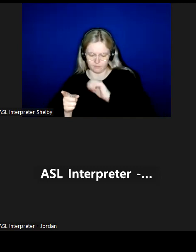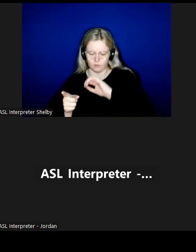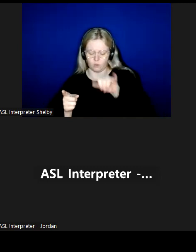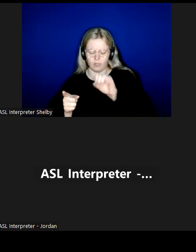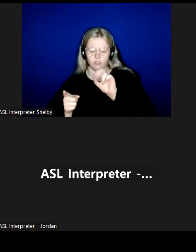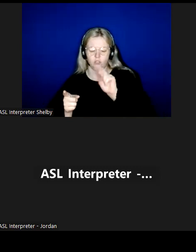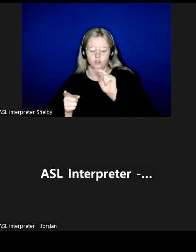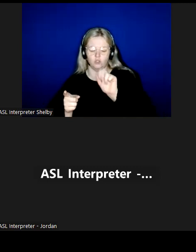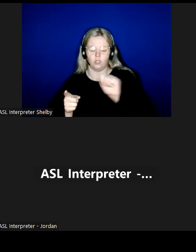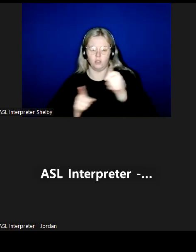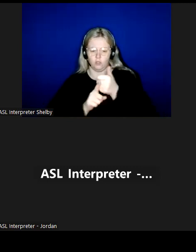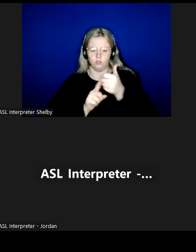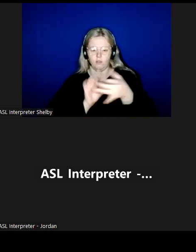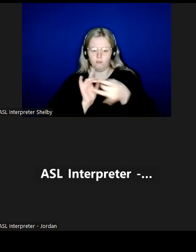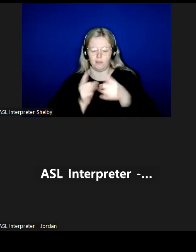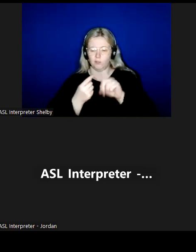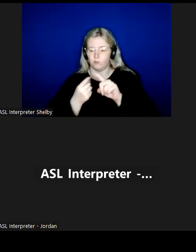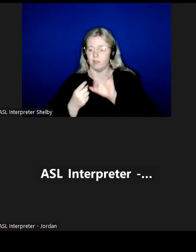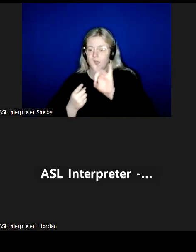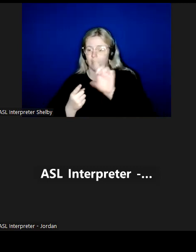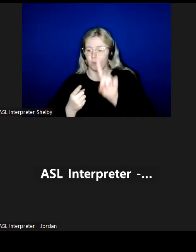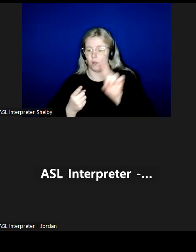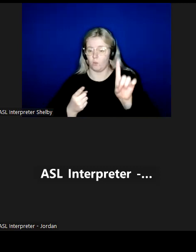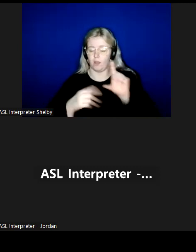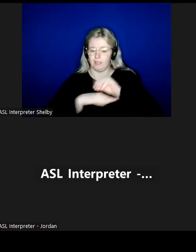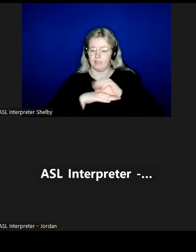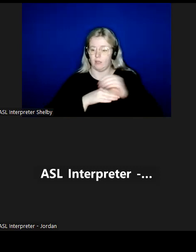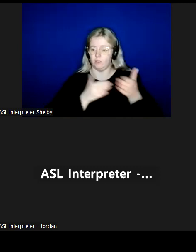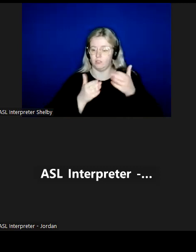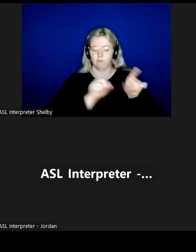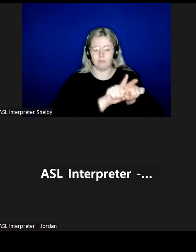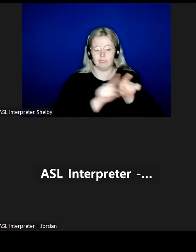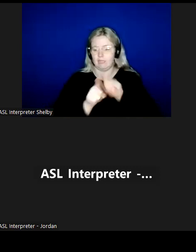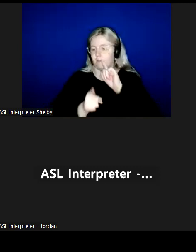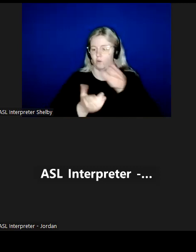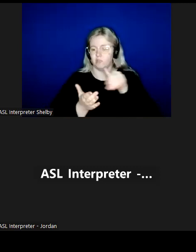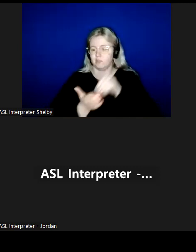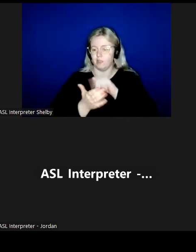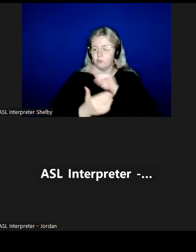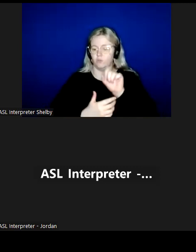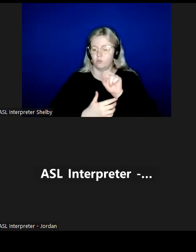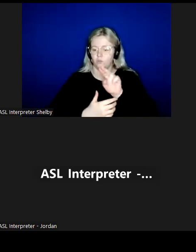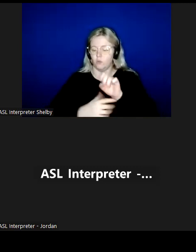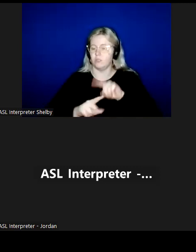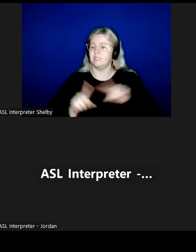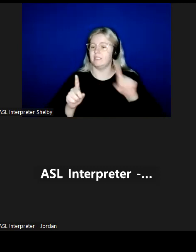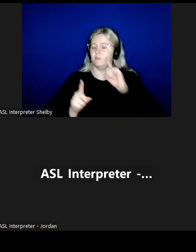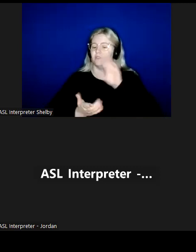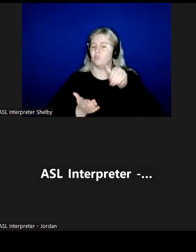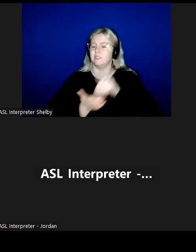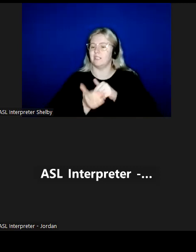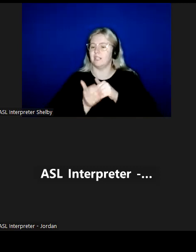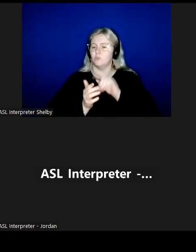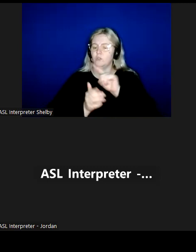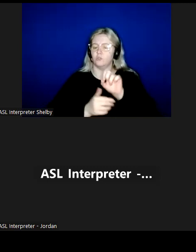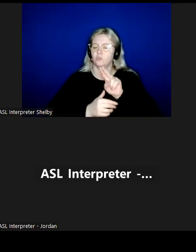mentioned, 811 counseling services, that is the same for the central zone and what people would access. The difference in the central zone is we don't